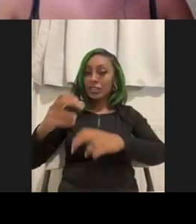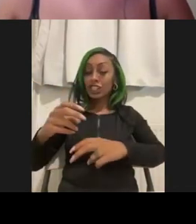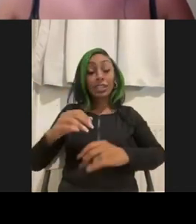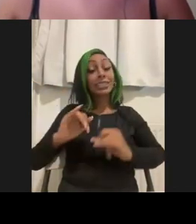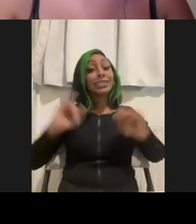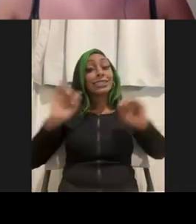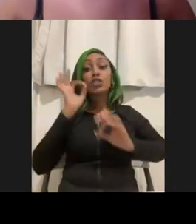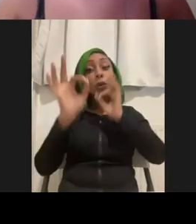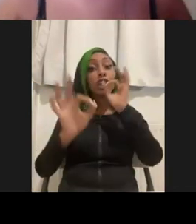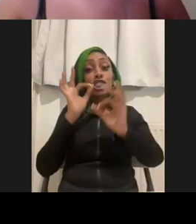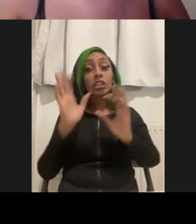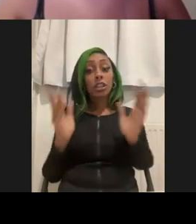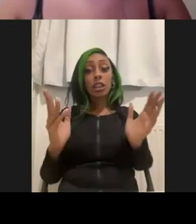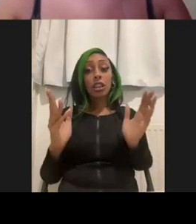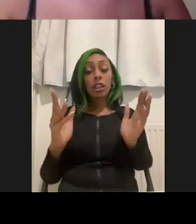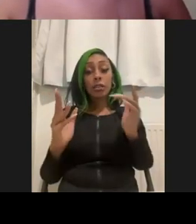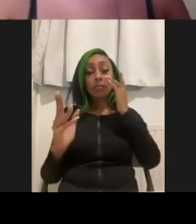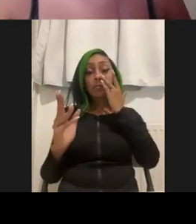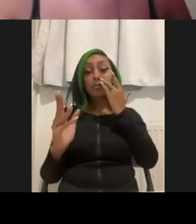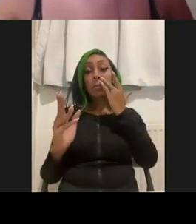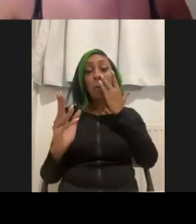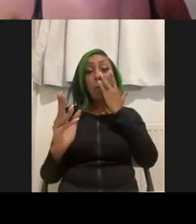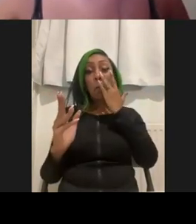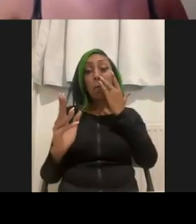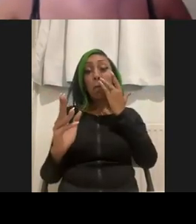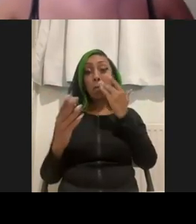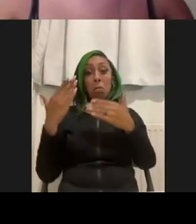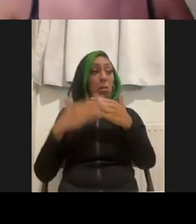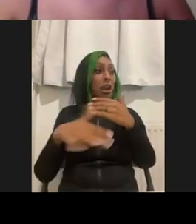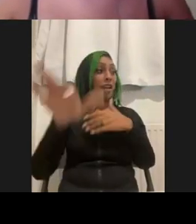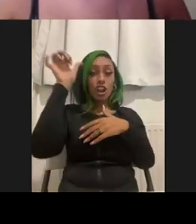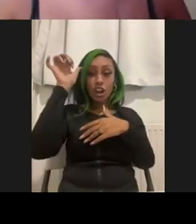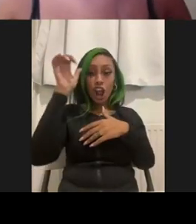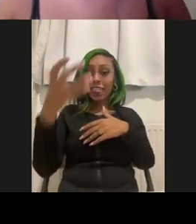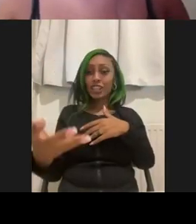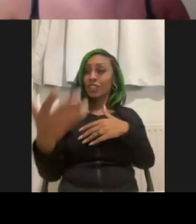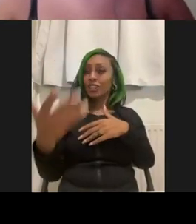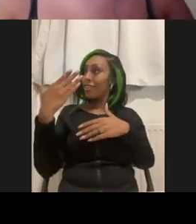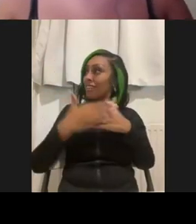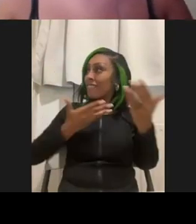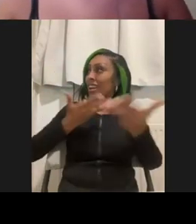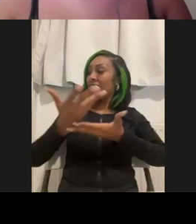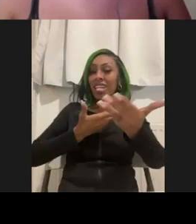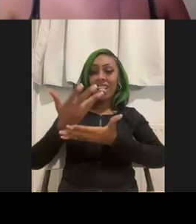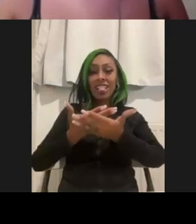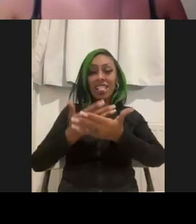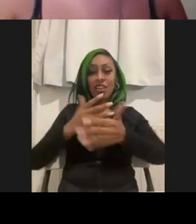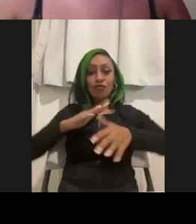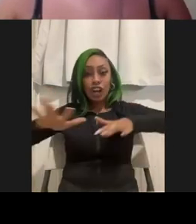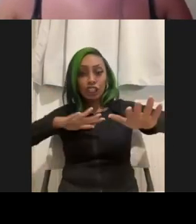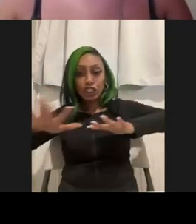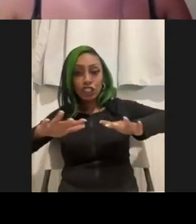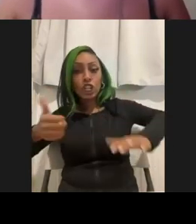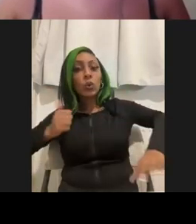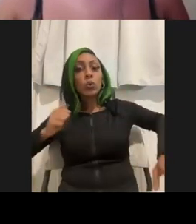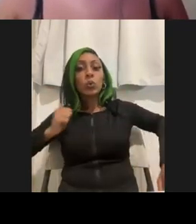that almost goes unacknowledged or undiscussed in the rush to kind of assume that research can